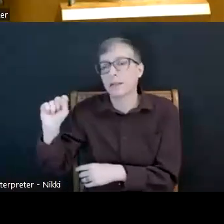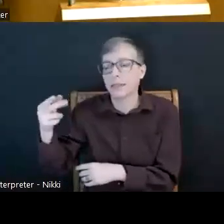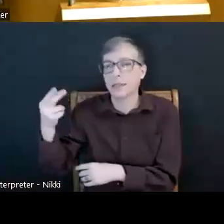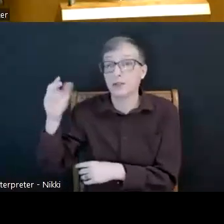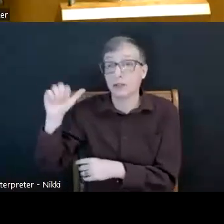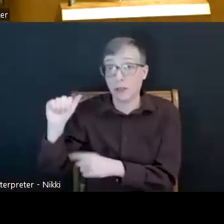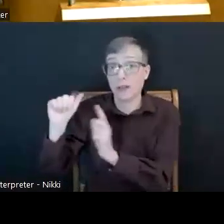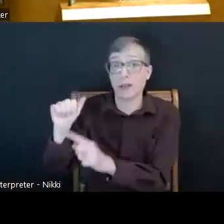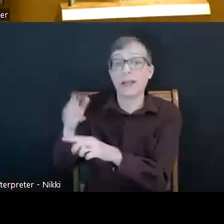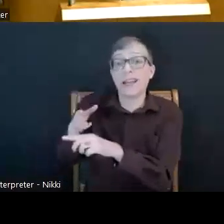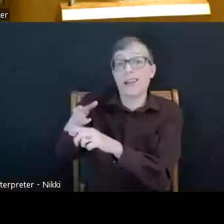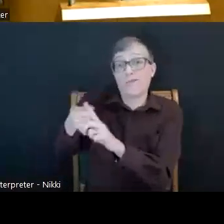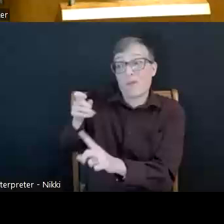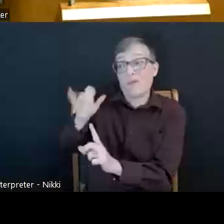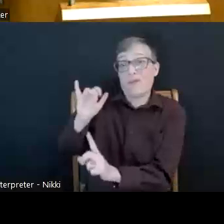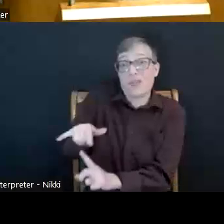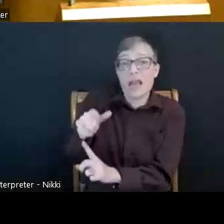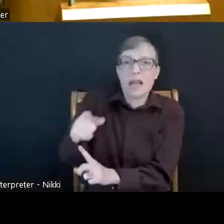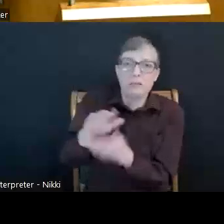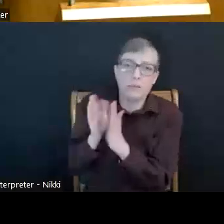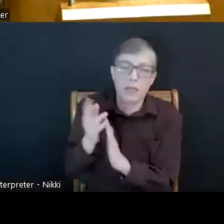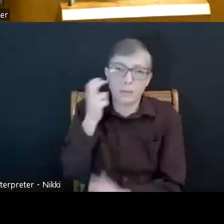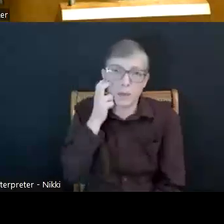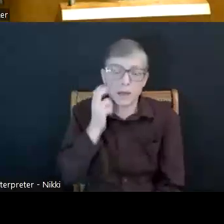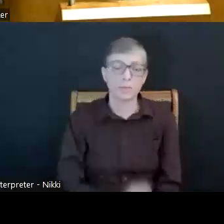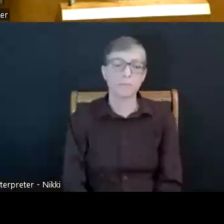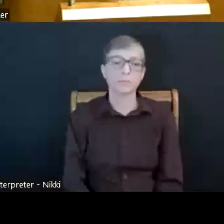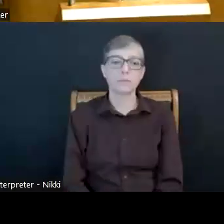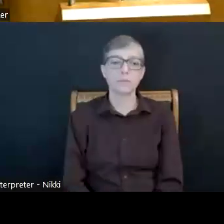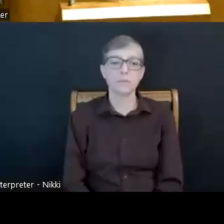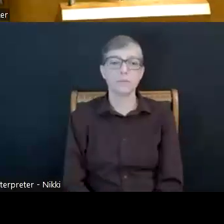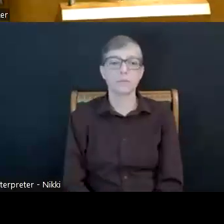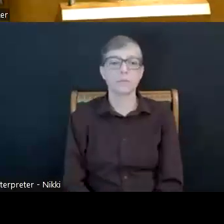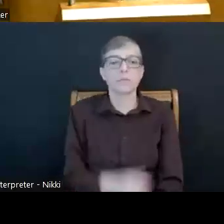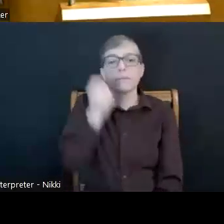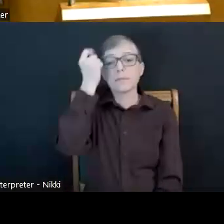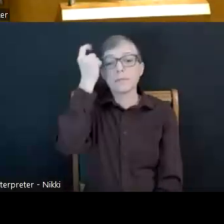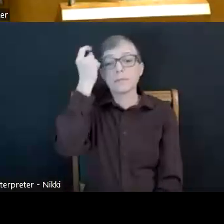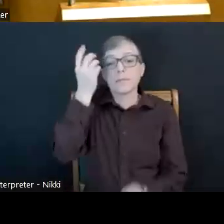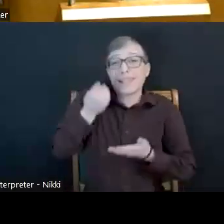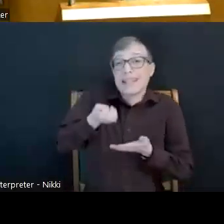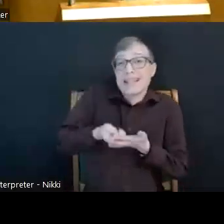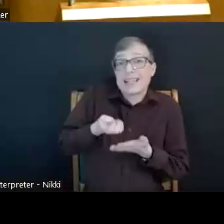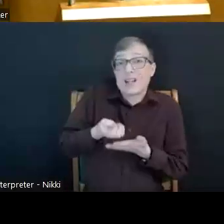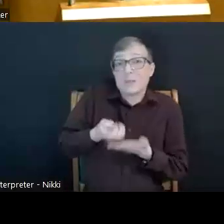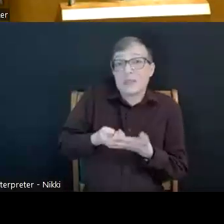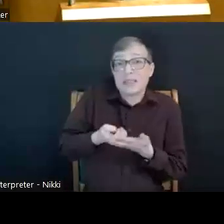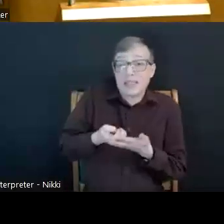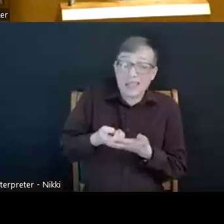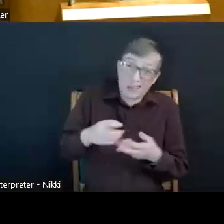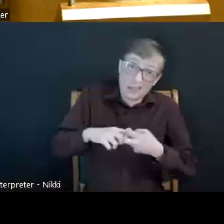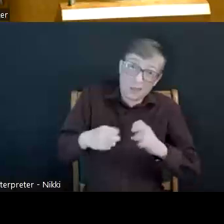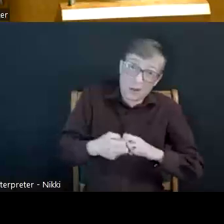And I will say, from an economic point of view, it's a big problem as well, because a recent estimate was in the United States alone,